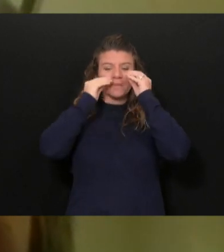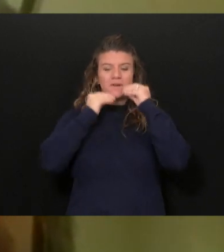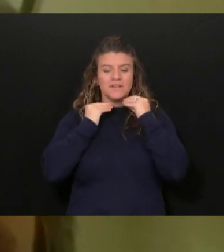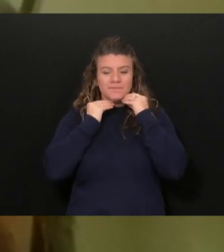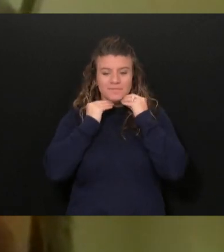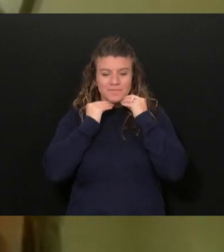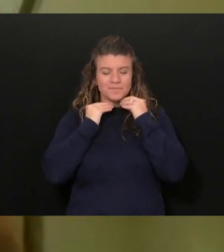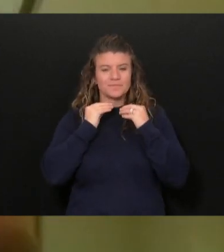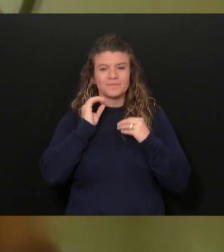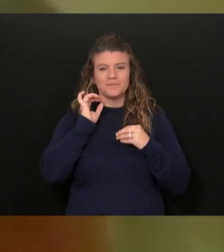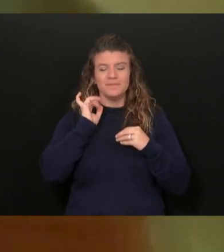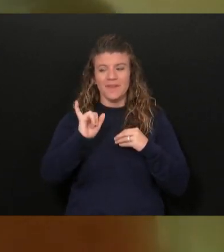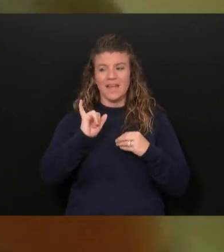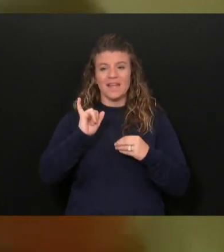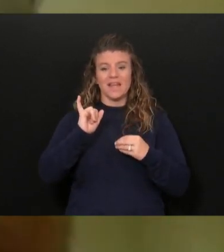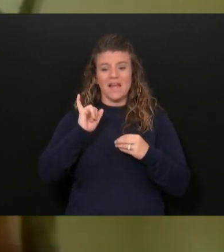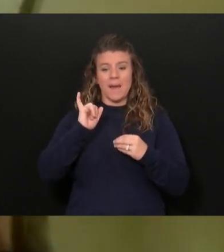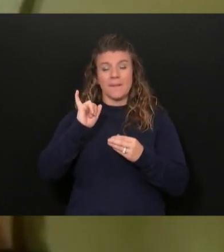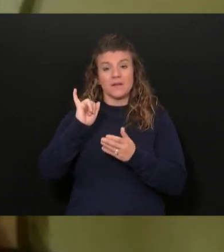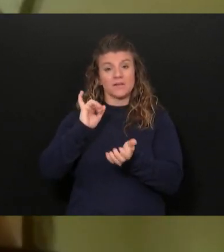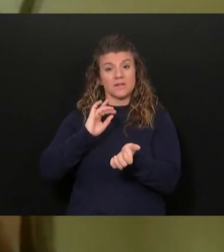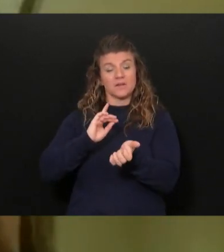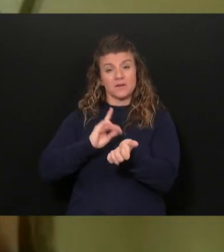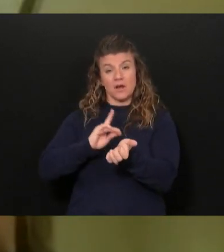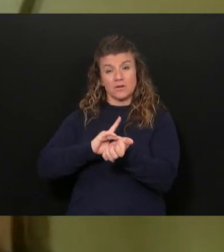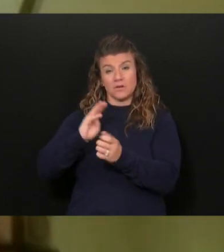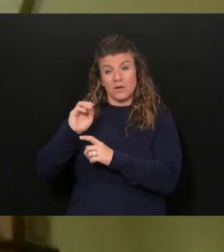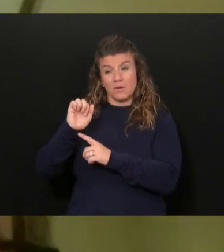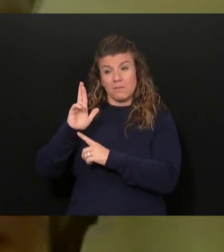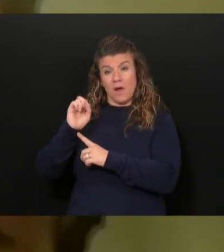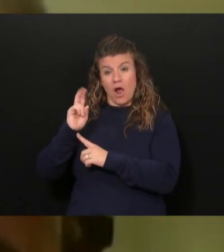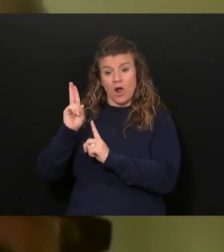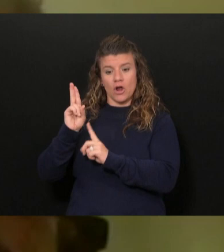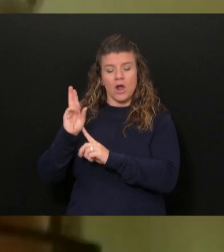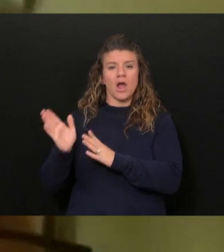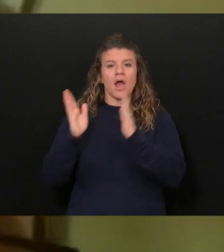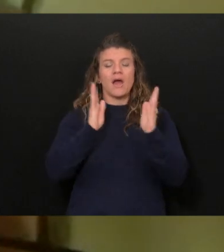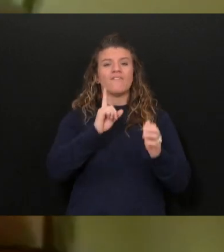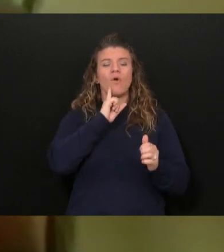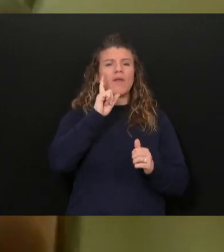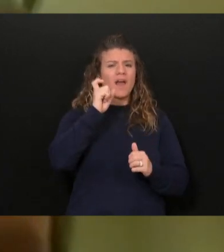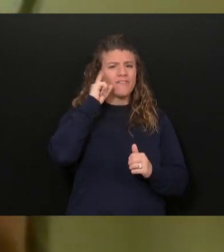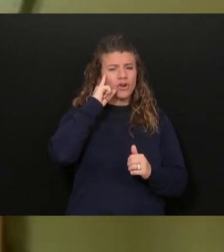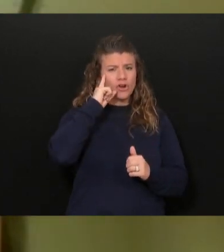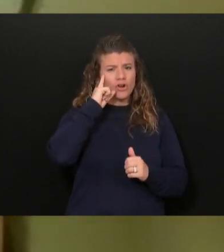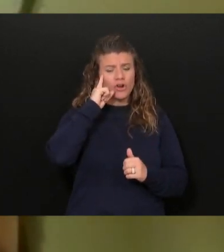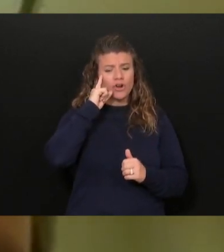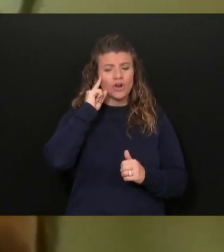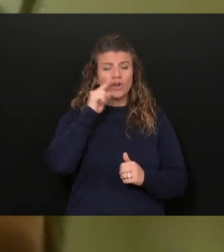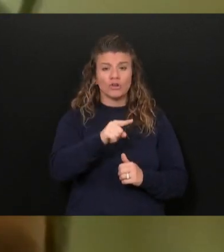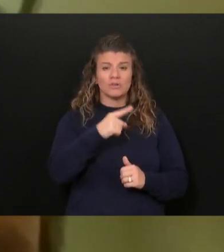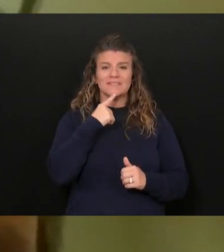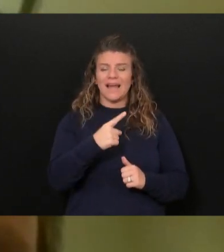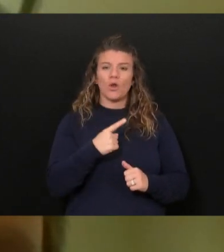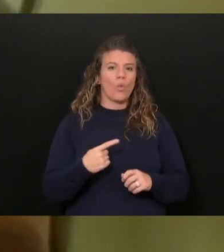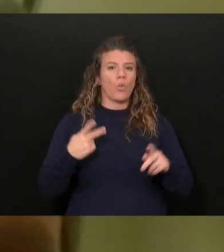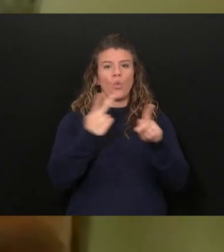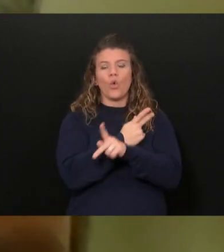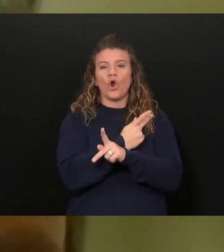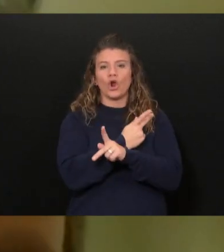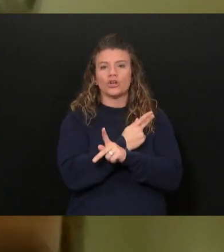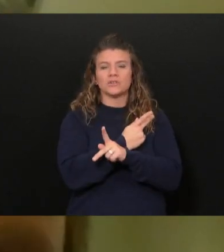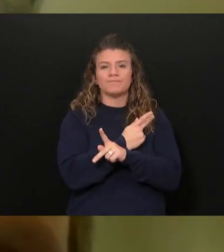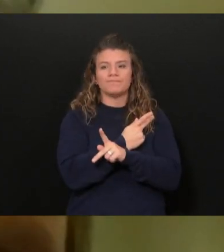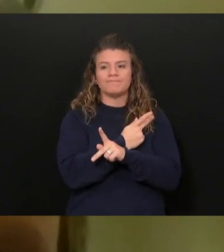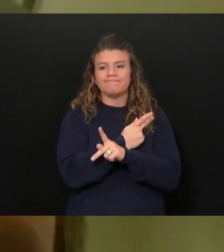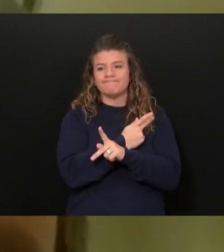at the behest of Dr. Marsh. This question's for the governor. You indicated a worst case scenario could have us